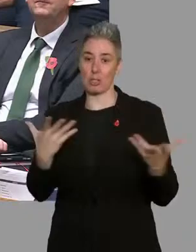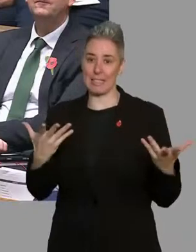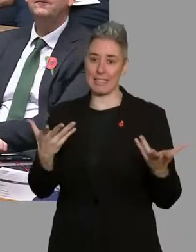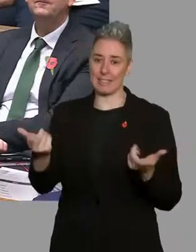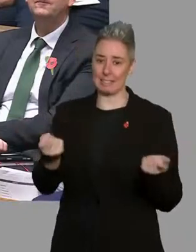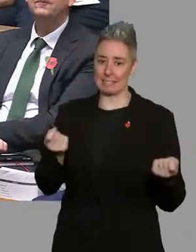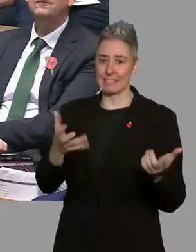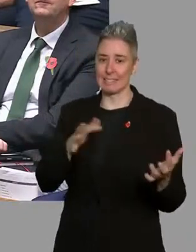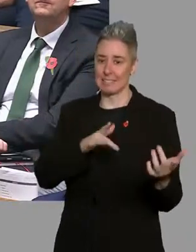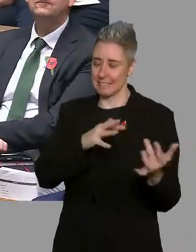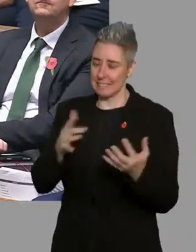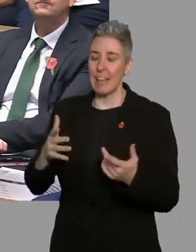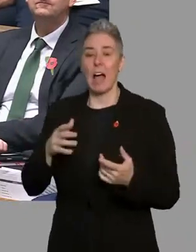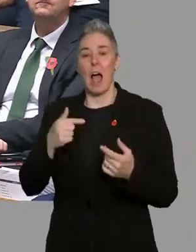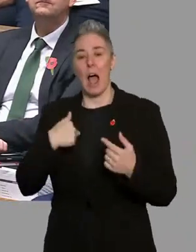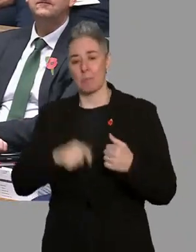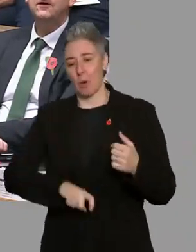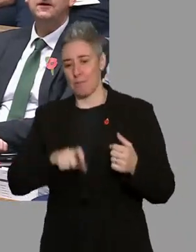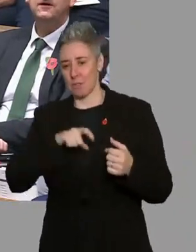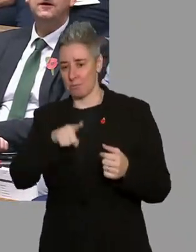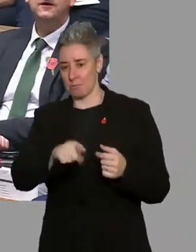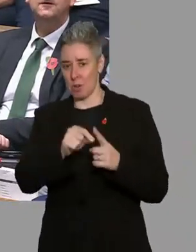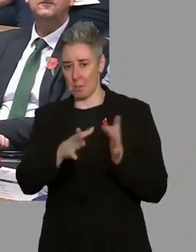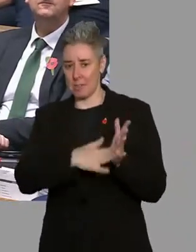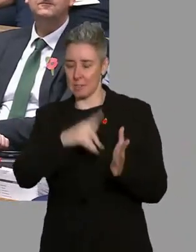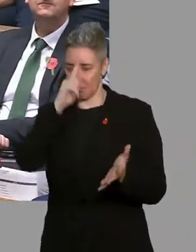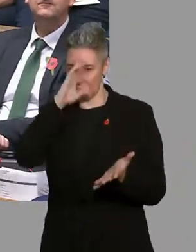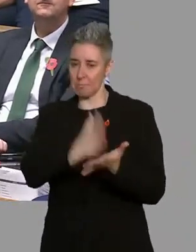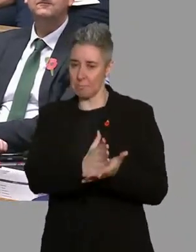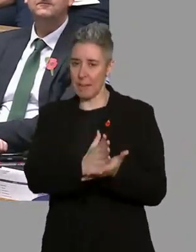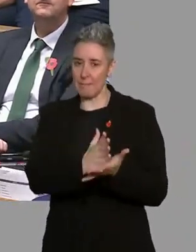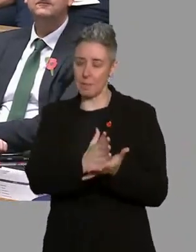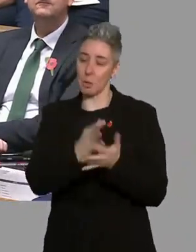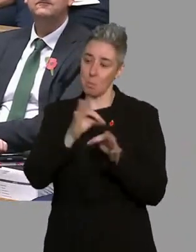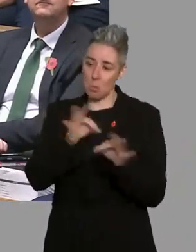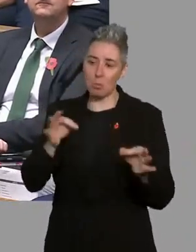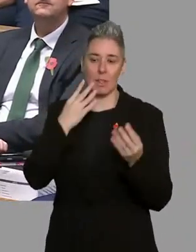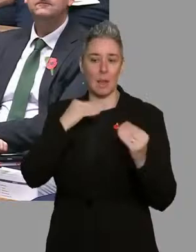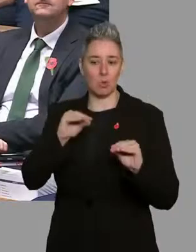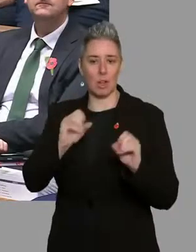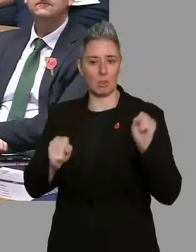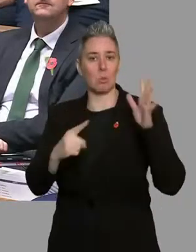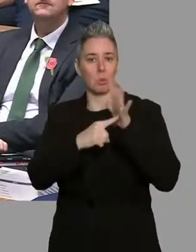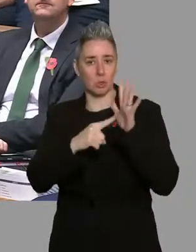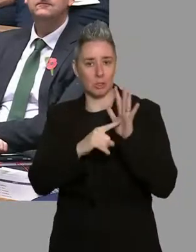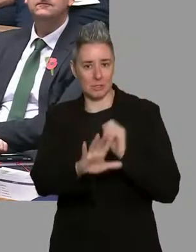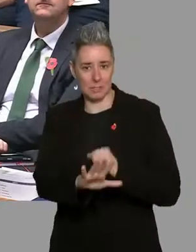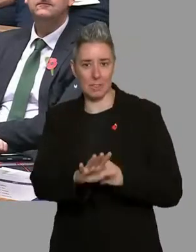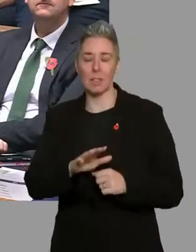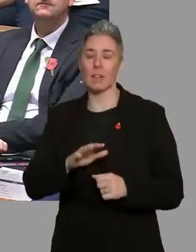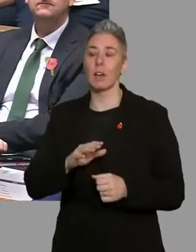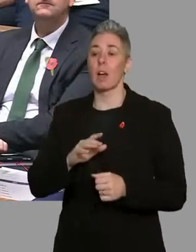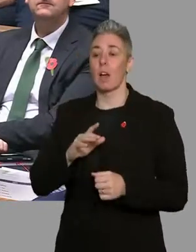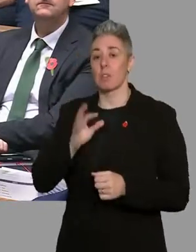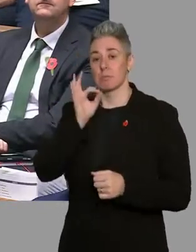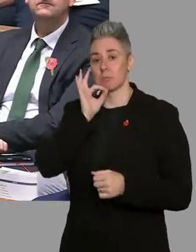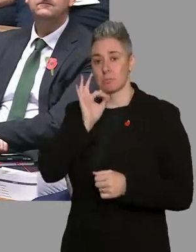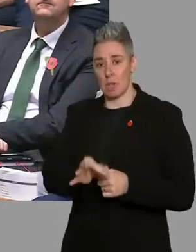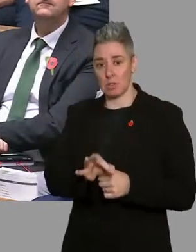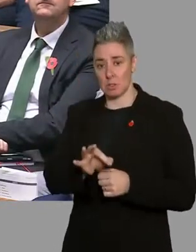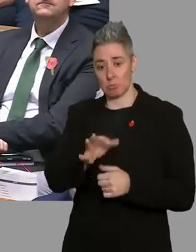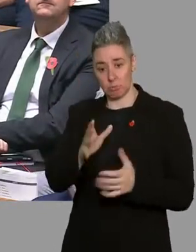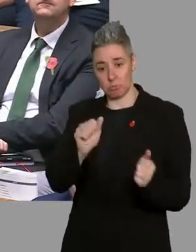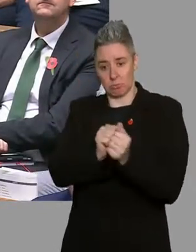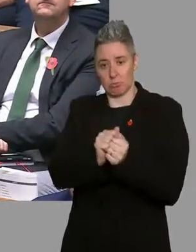the importance of music education. Does my right honourable friend agree with me that as we unleash the potential of our country,